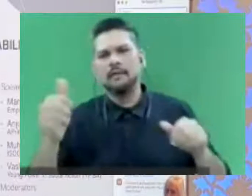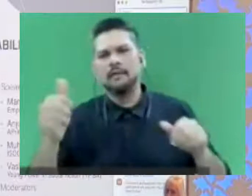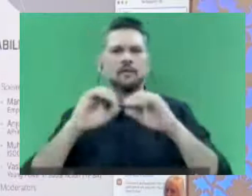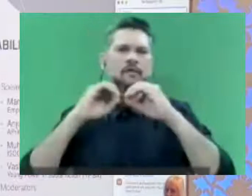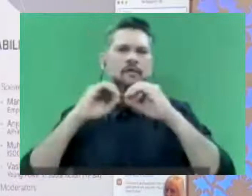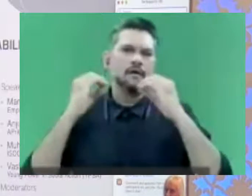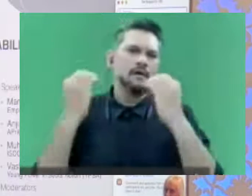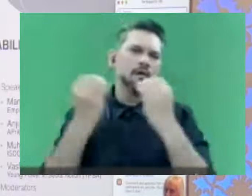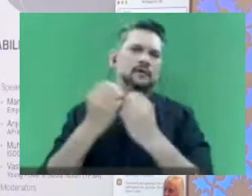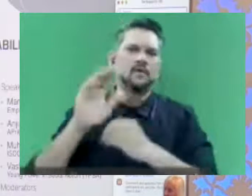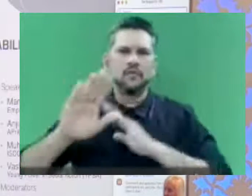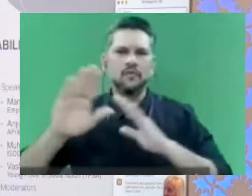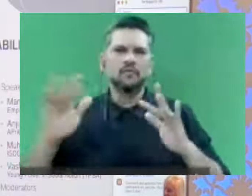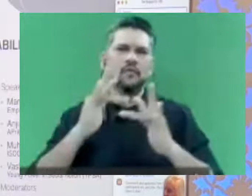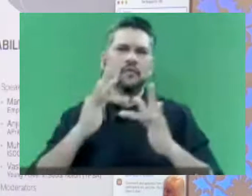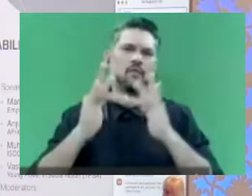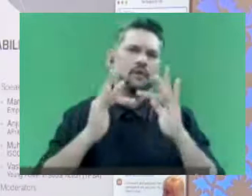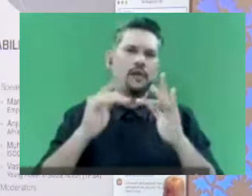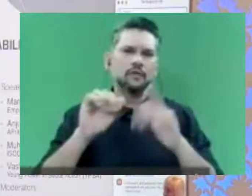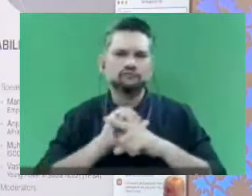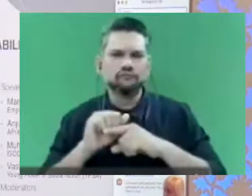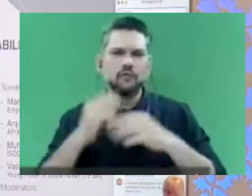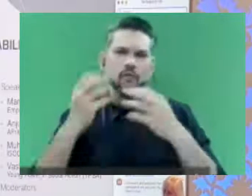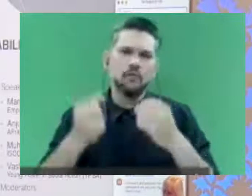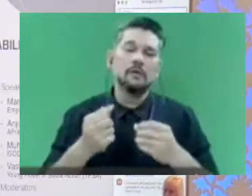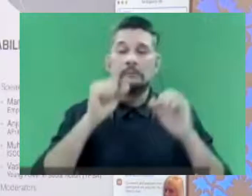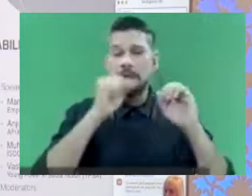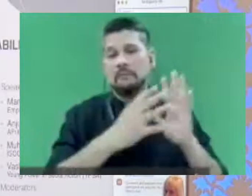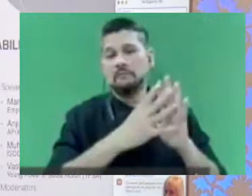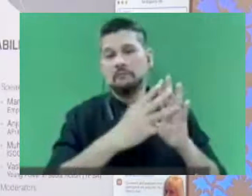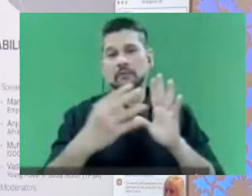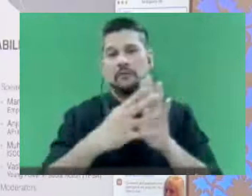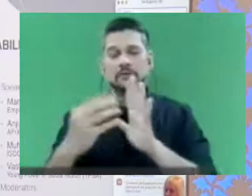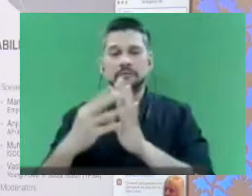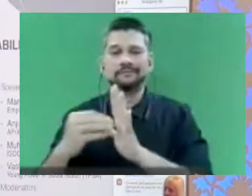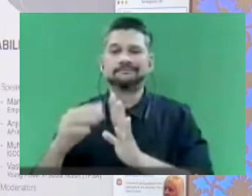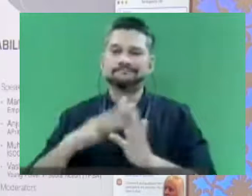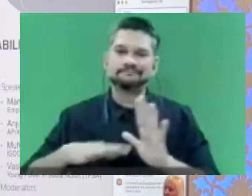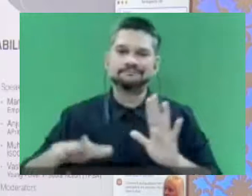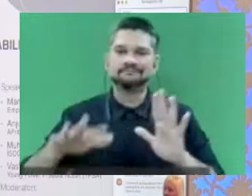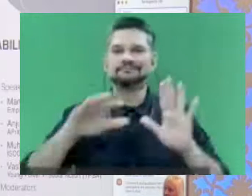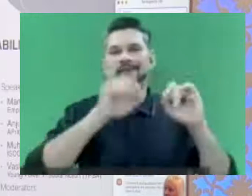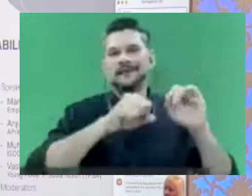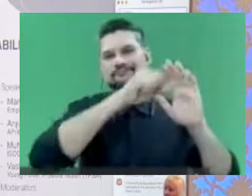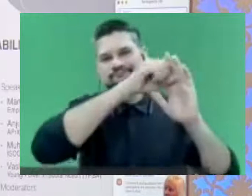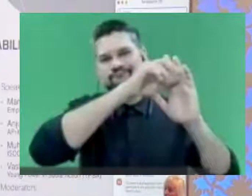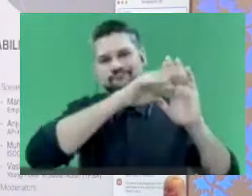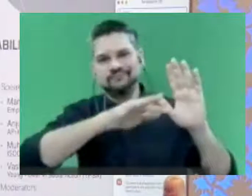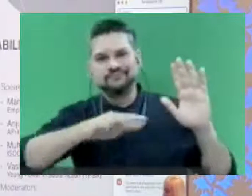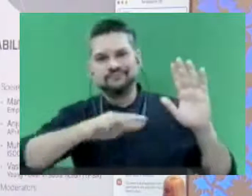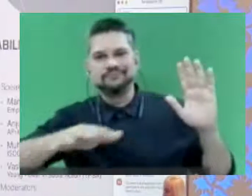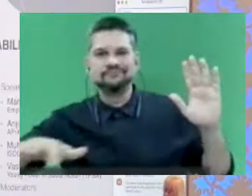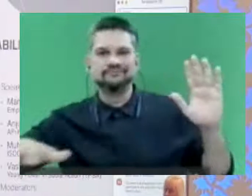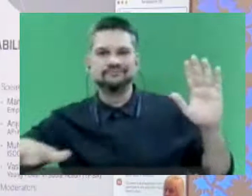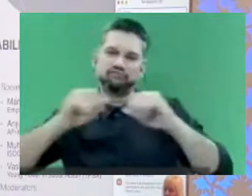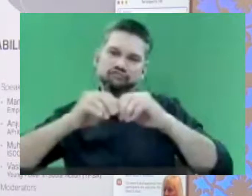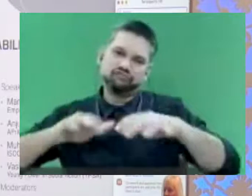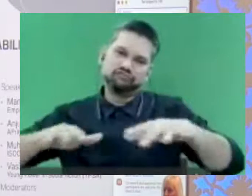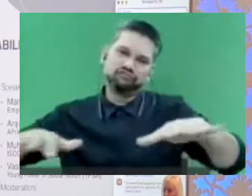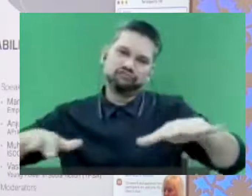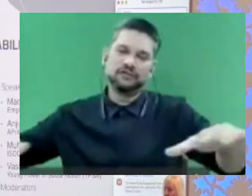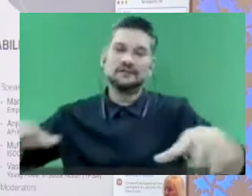their online training. So then we have that trickle effect. So any courses can